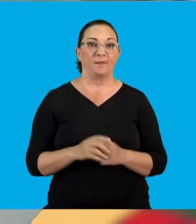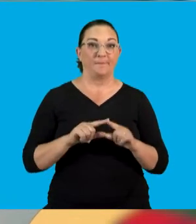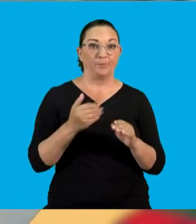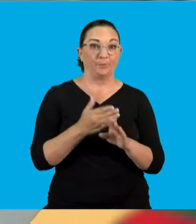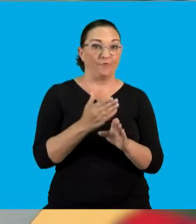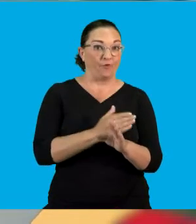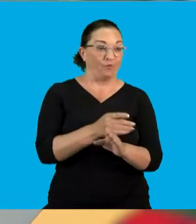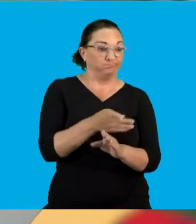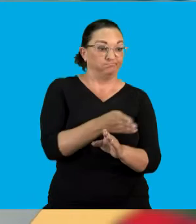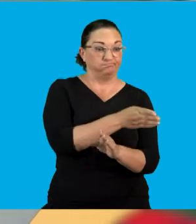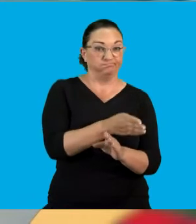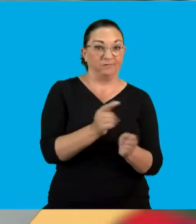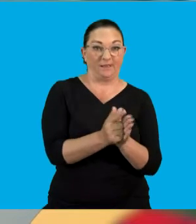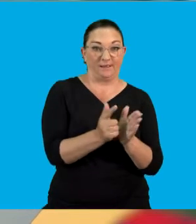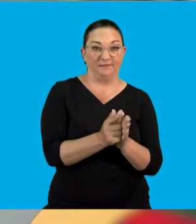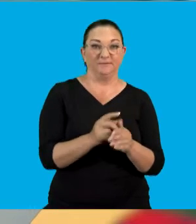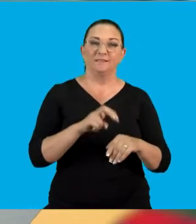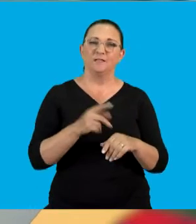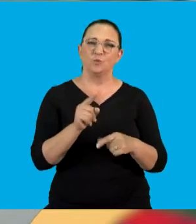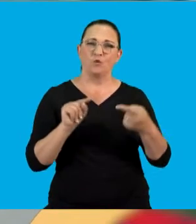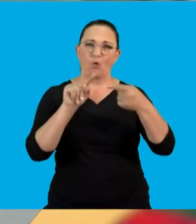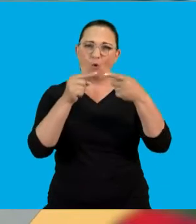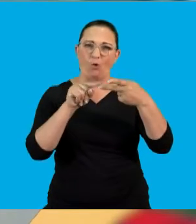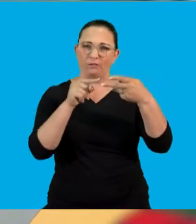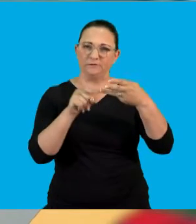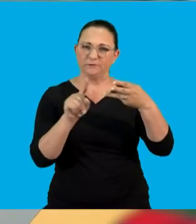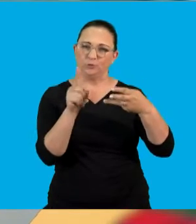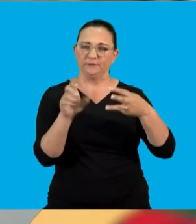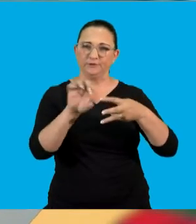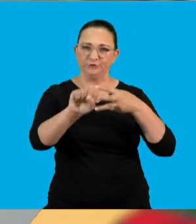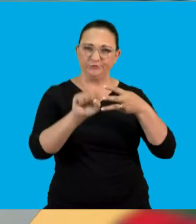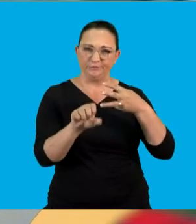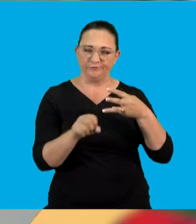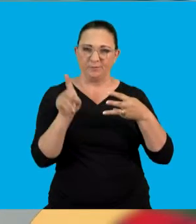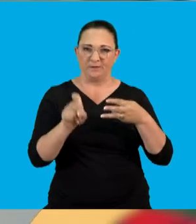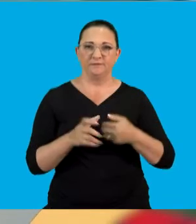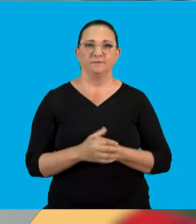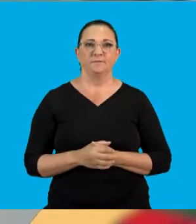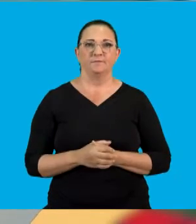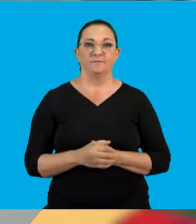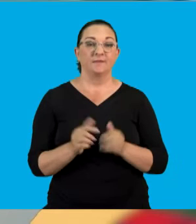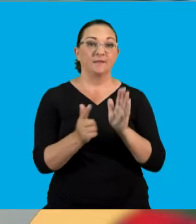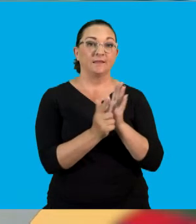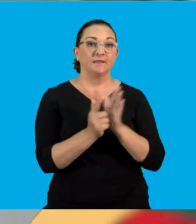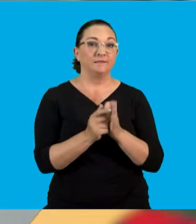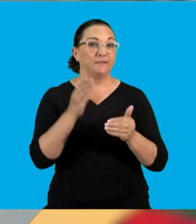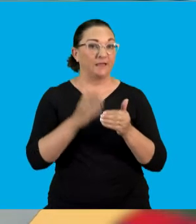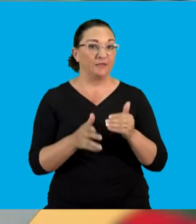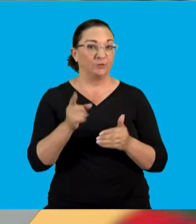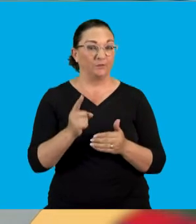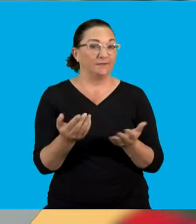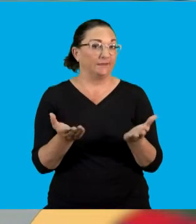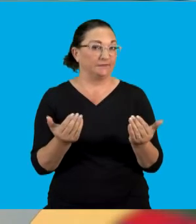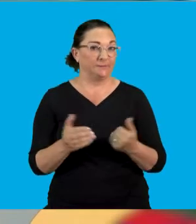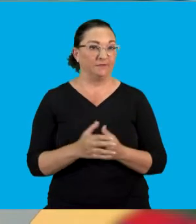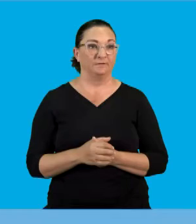But before we get to that part, we need to set goals that we need to achieve by the end of the lesson. So by the end of the lesson, this is what I'm